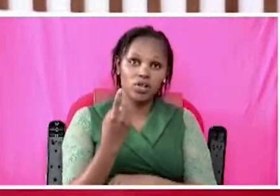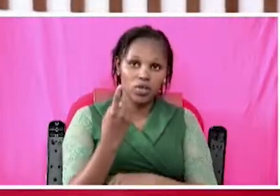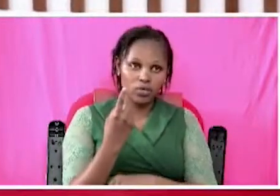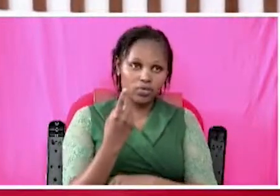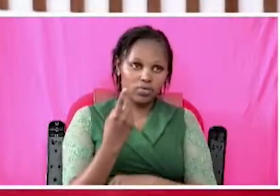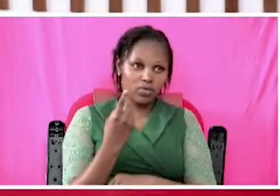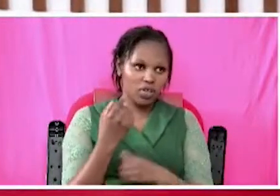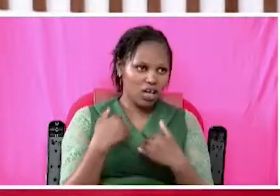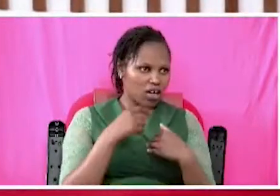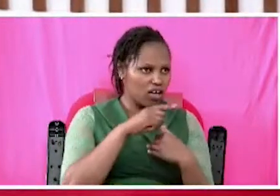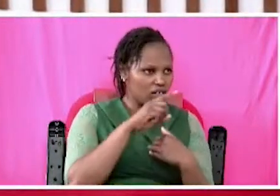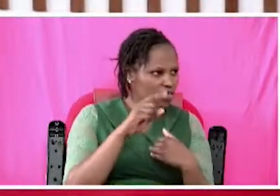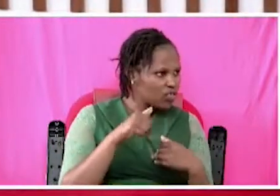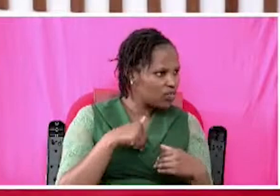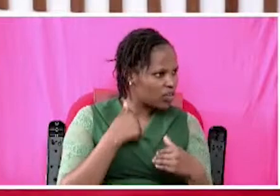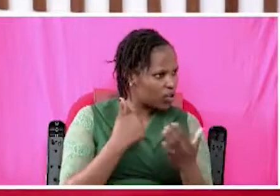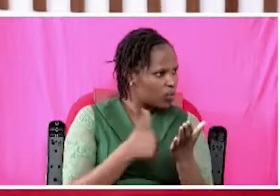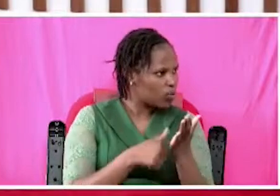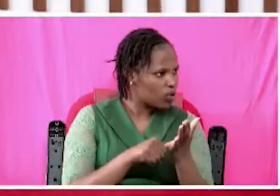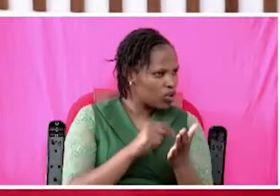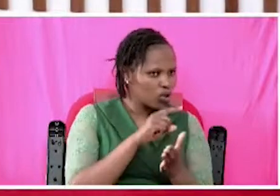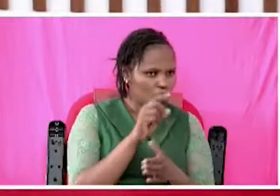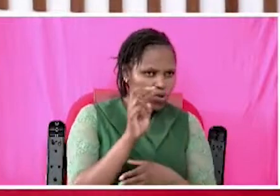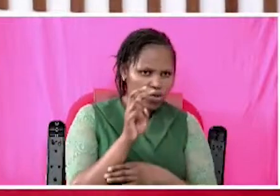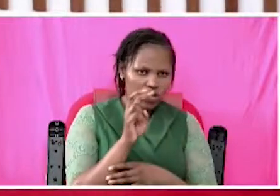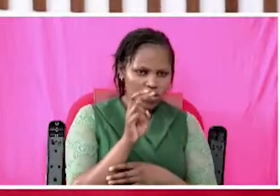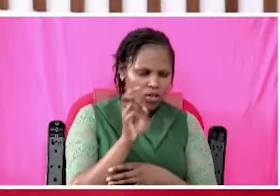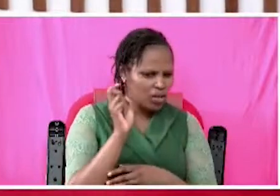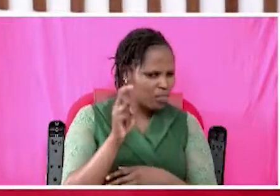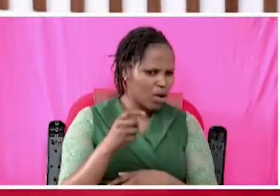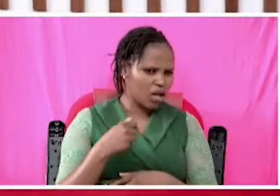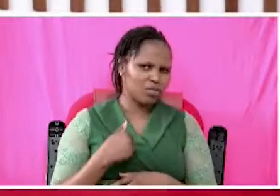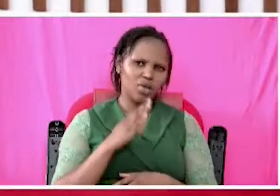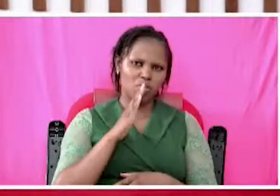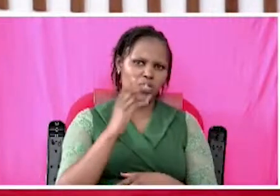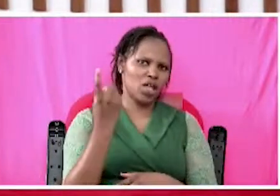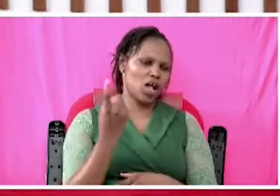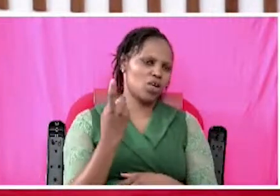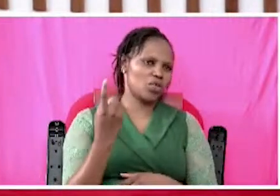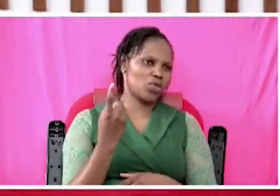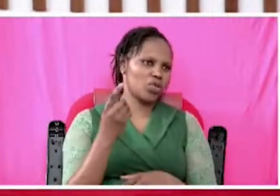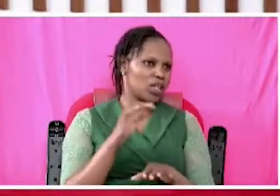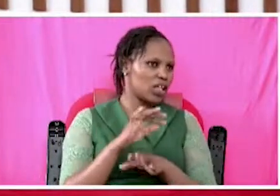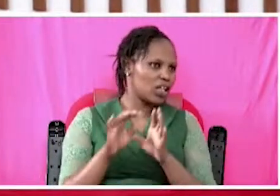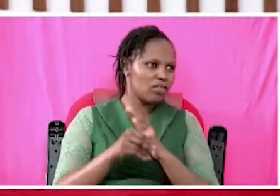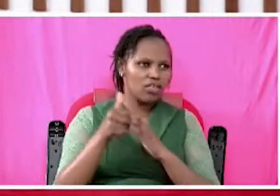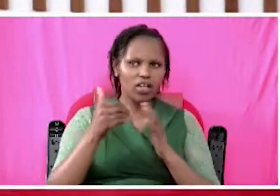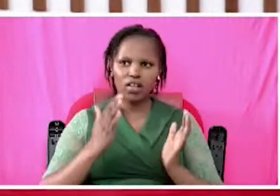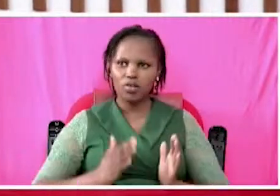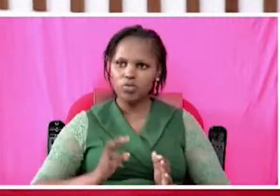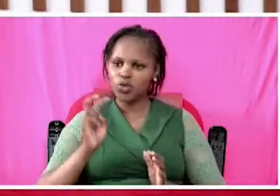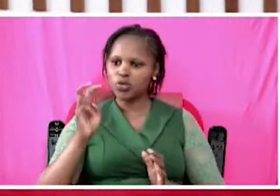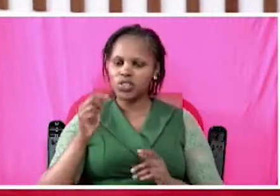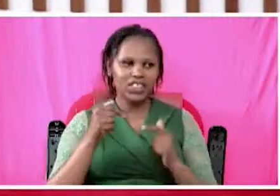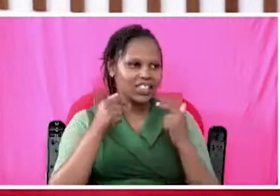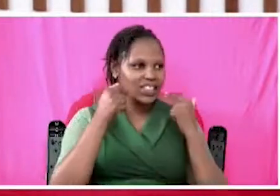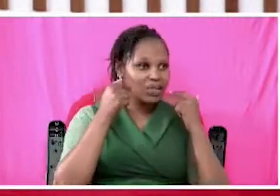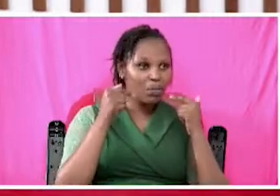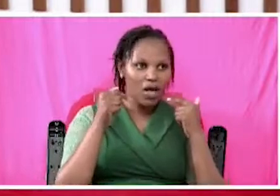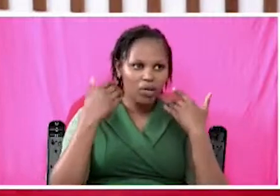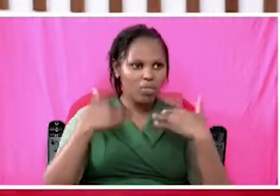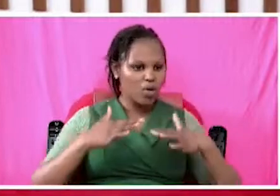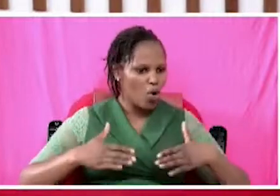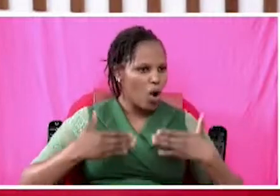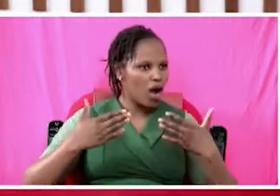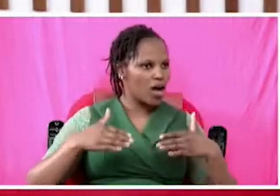Have you gone through problems and then you realize it must be me alone? Everybody else, you find people smiling, they're happy, they